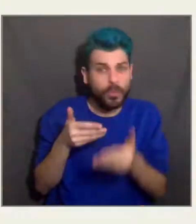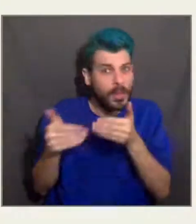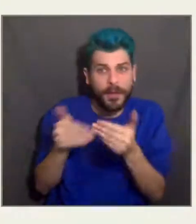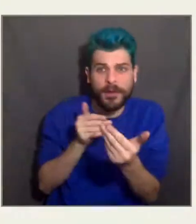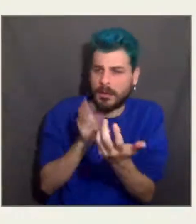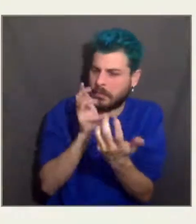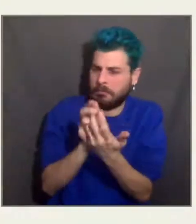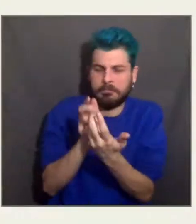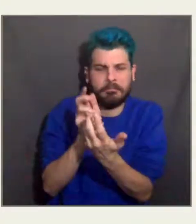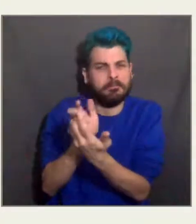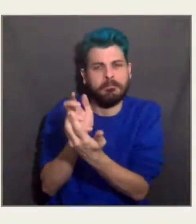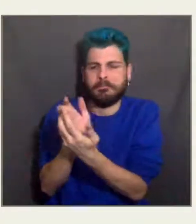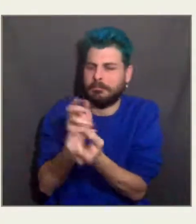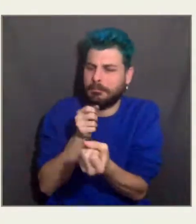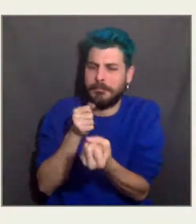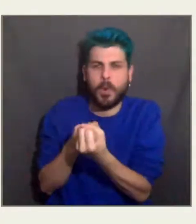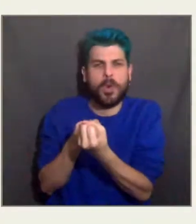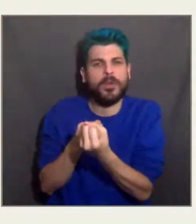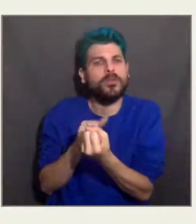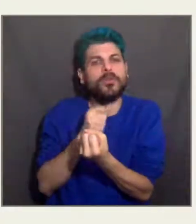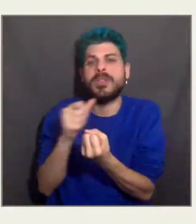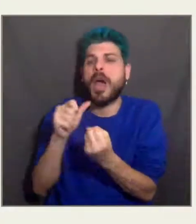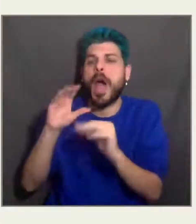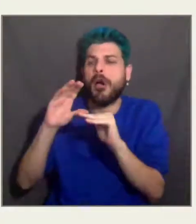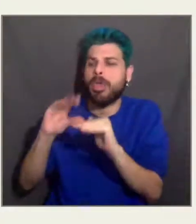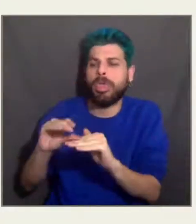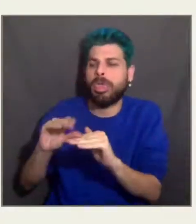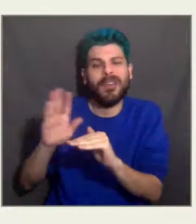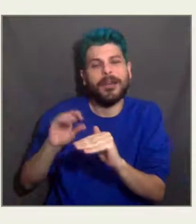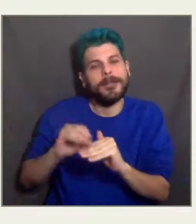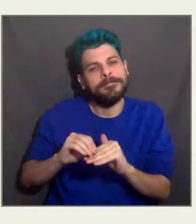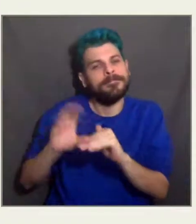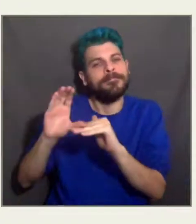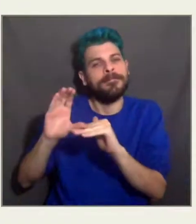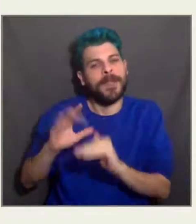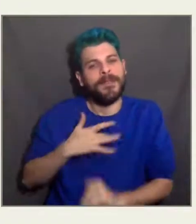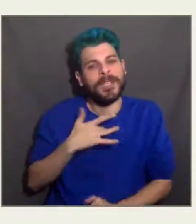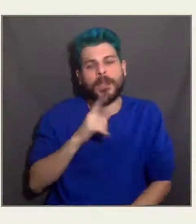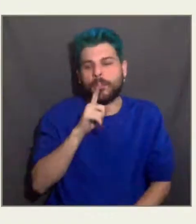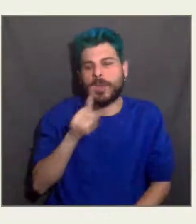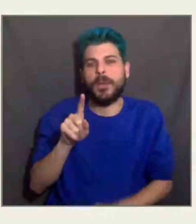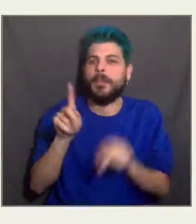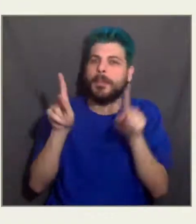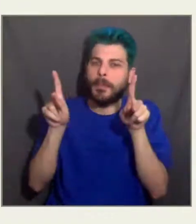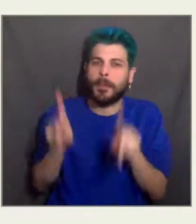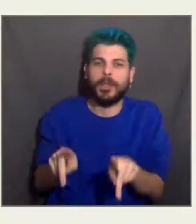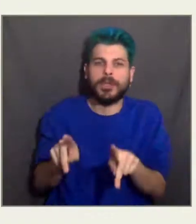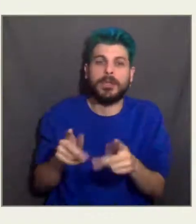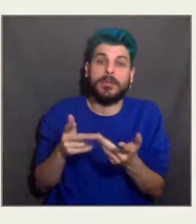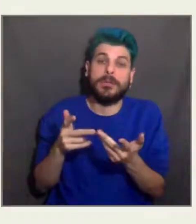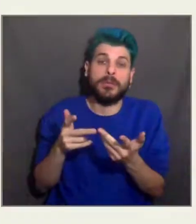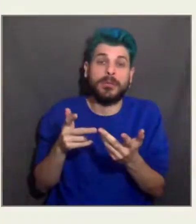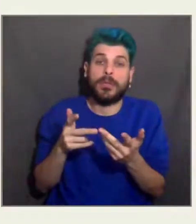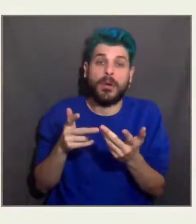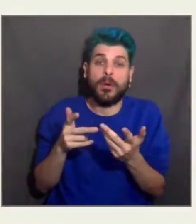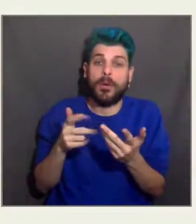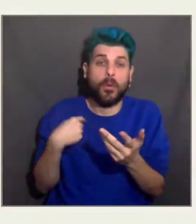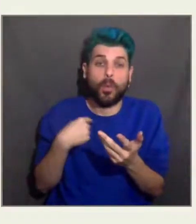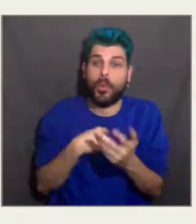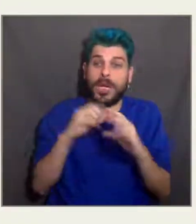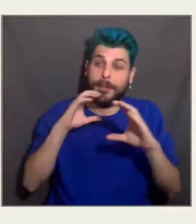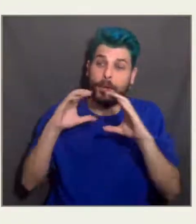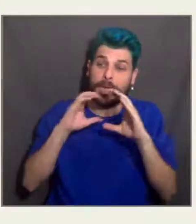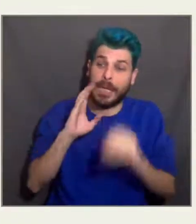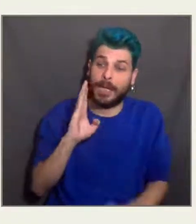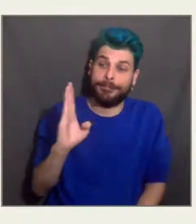feel like real people, right? Well, so we go out and we build that trust, and we work with them, and we are able then